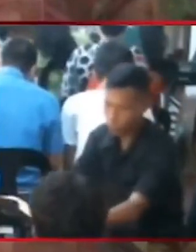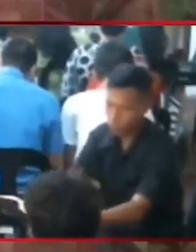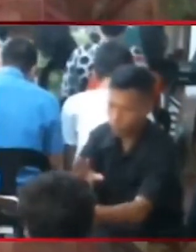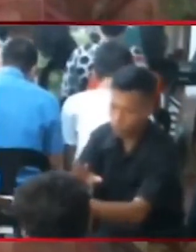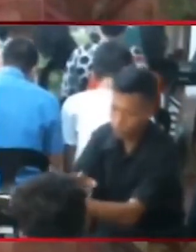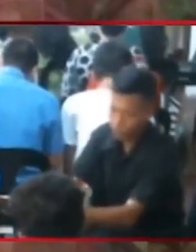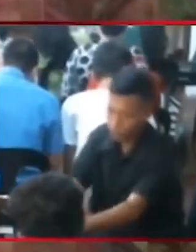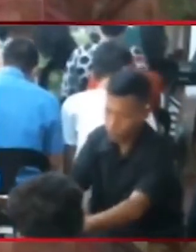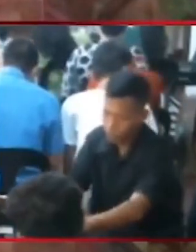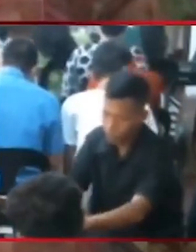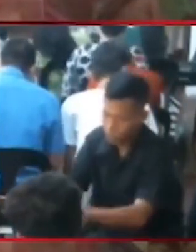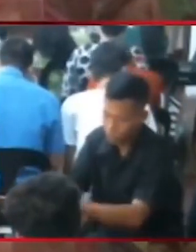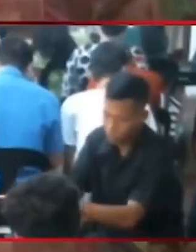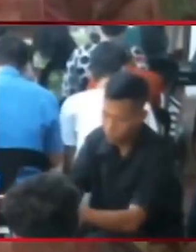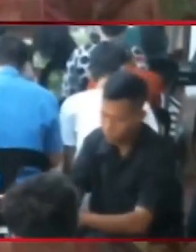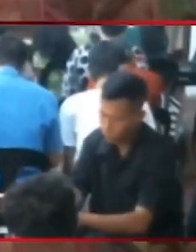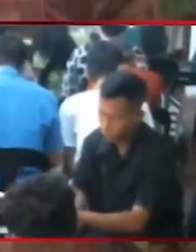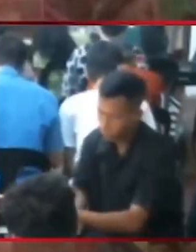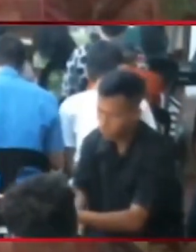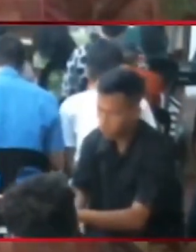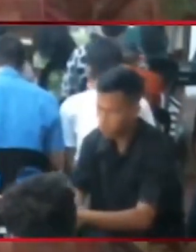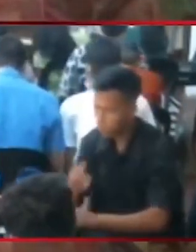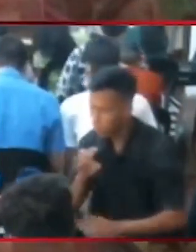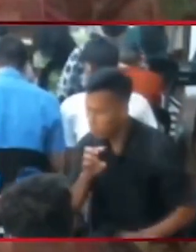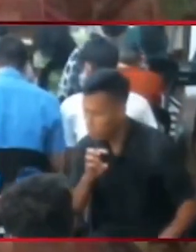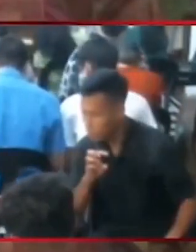verse 17.